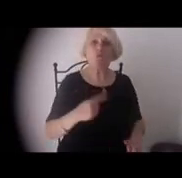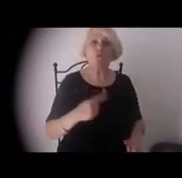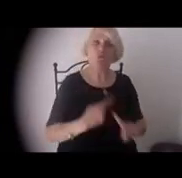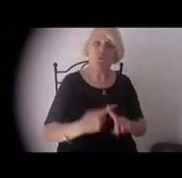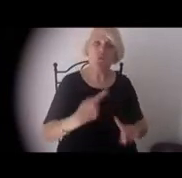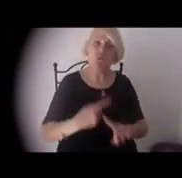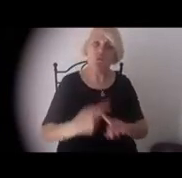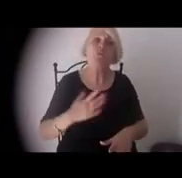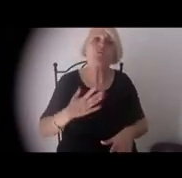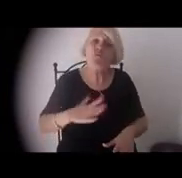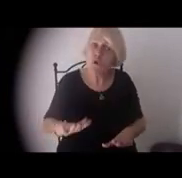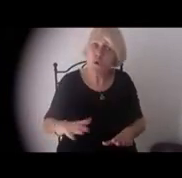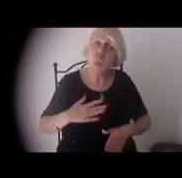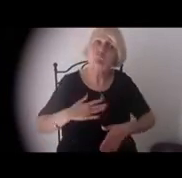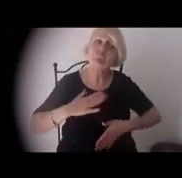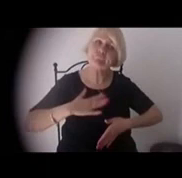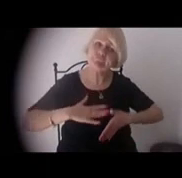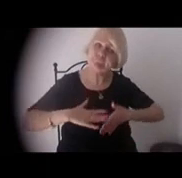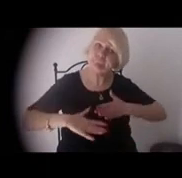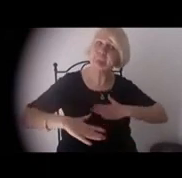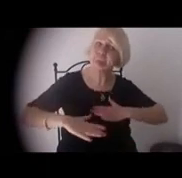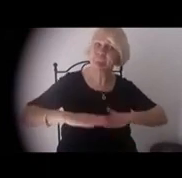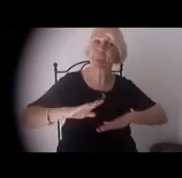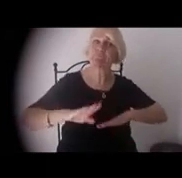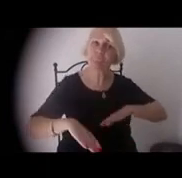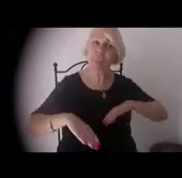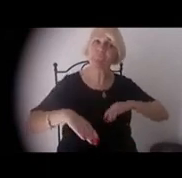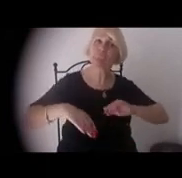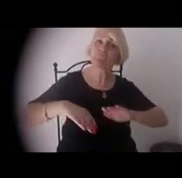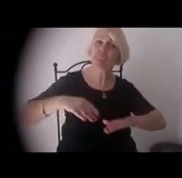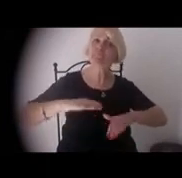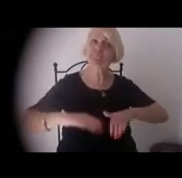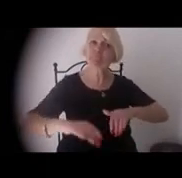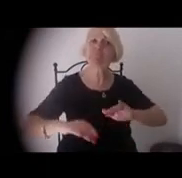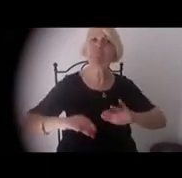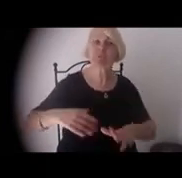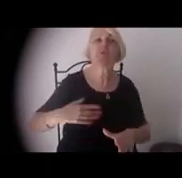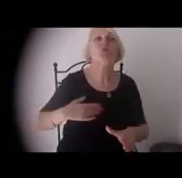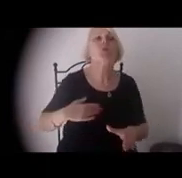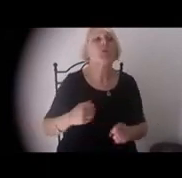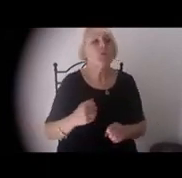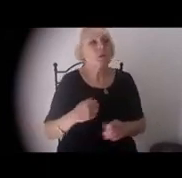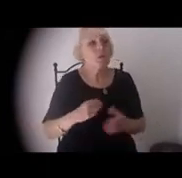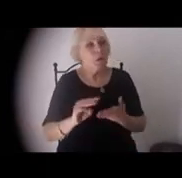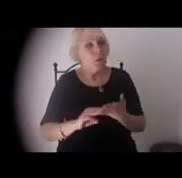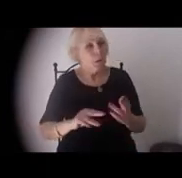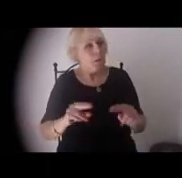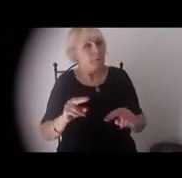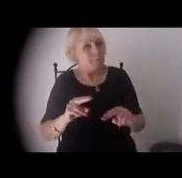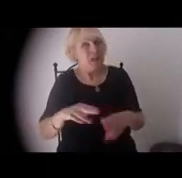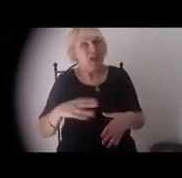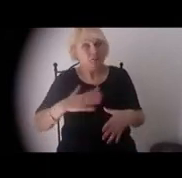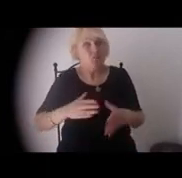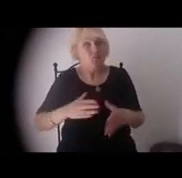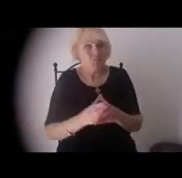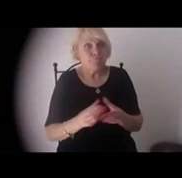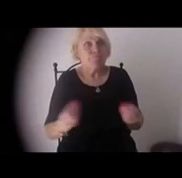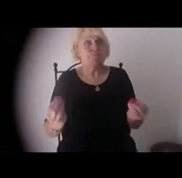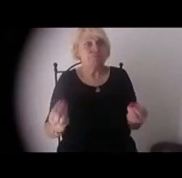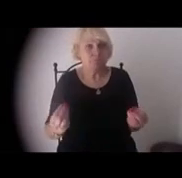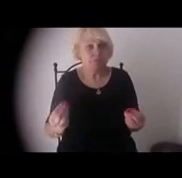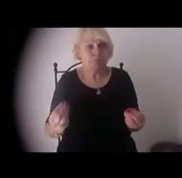to find solutions, which often as parents we feel we want to sort of come up with a solution, but